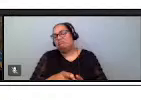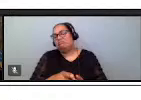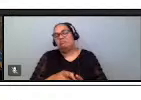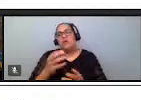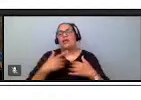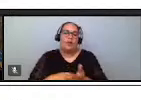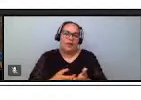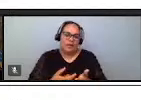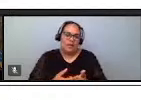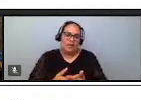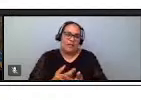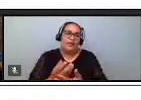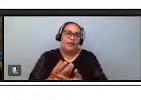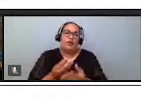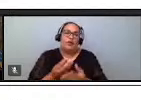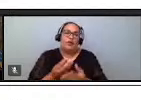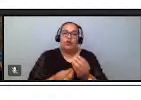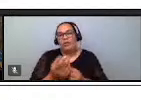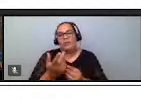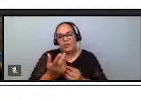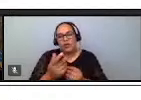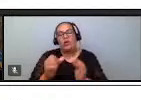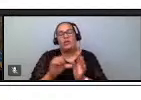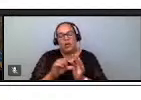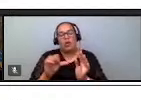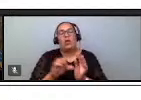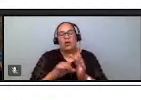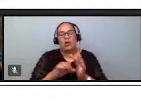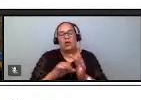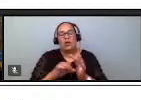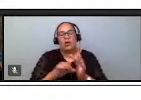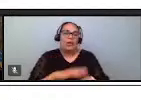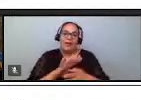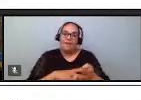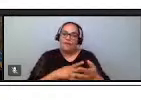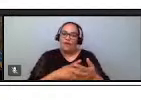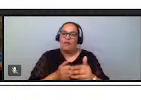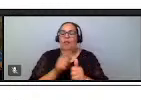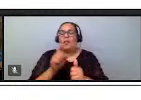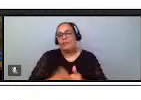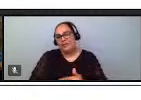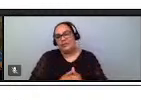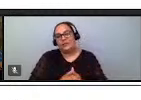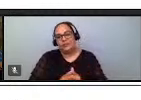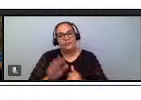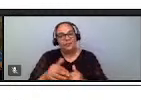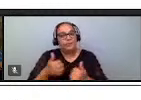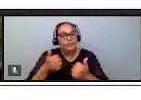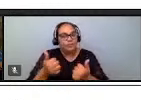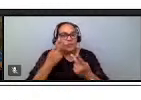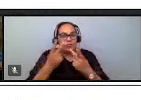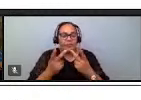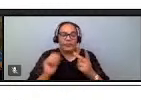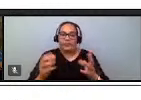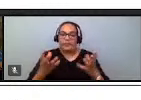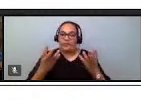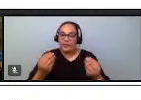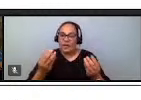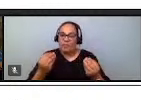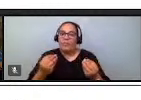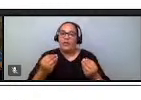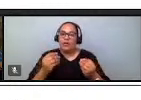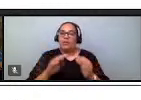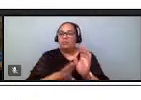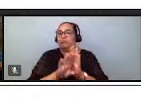so it's vitally vitally important the time frame for that as well it's good to see I think the figures are increasing and